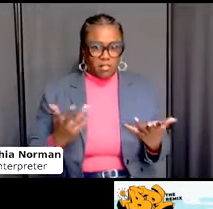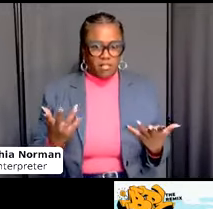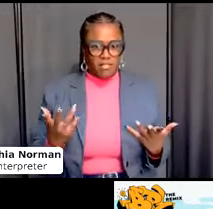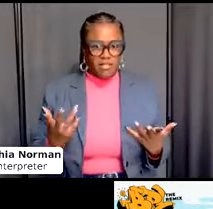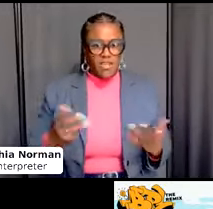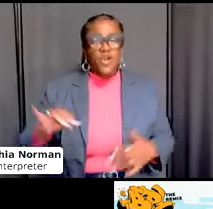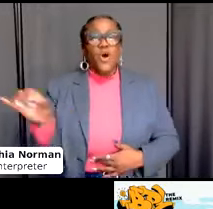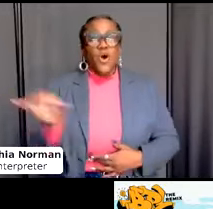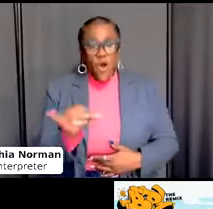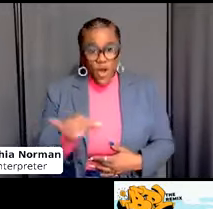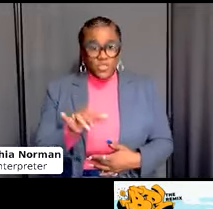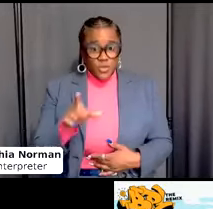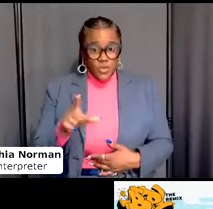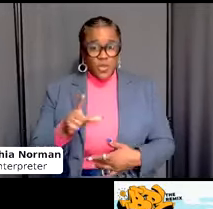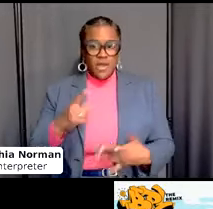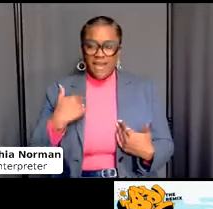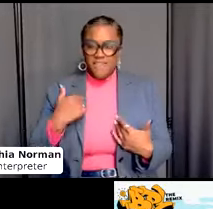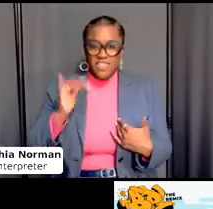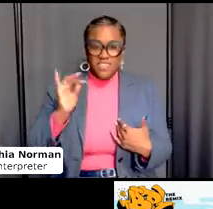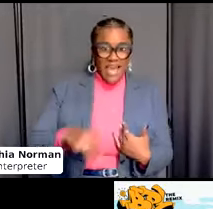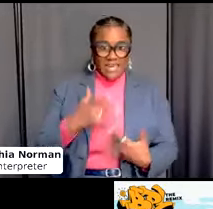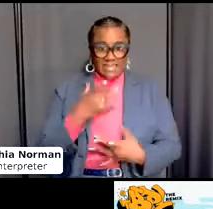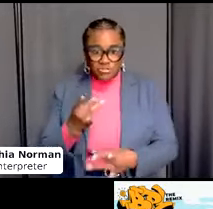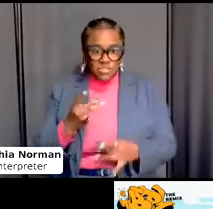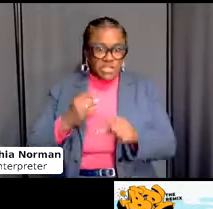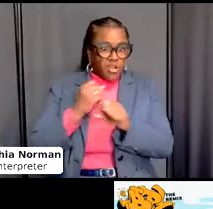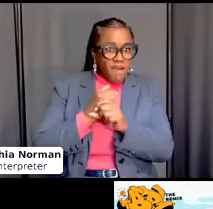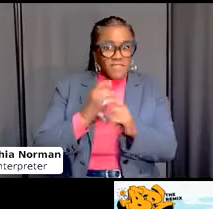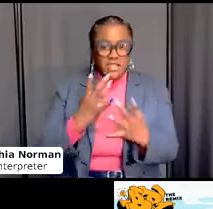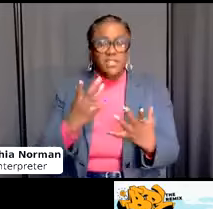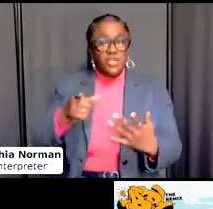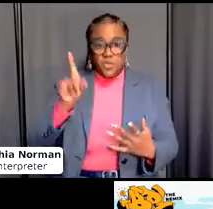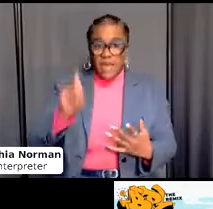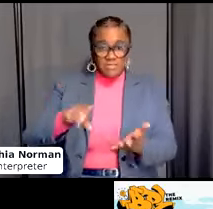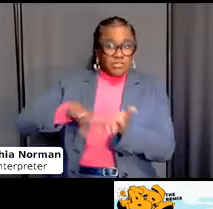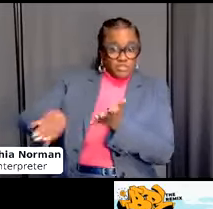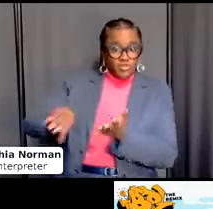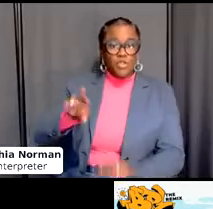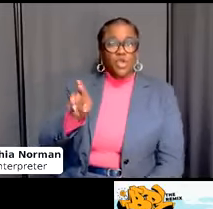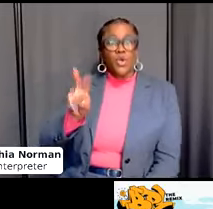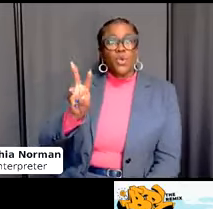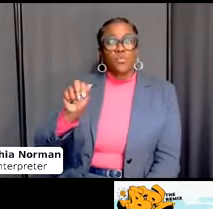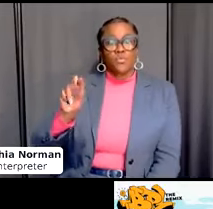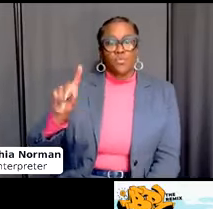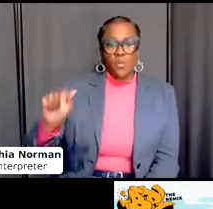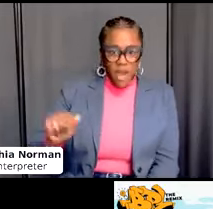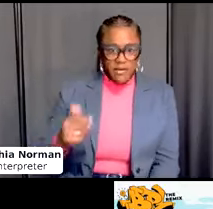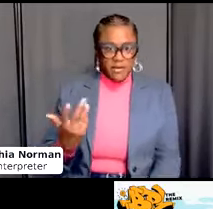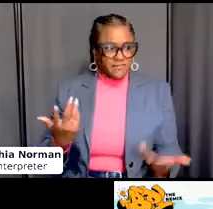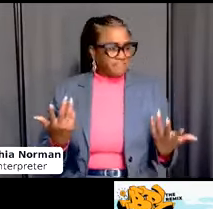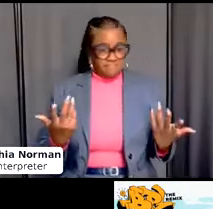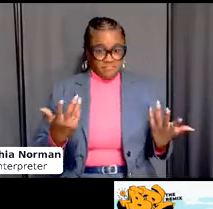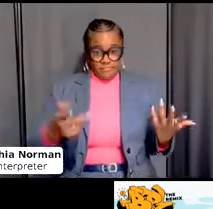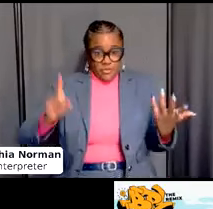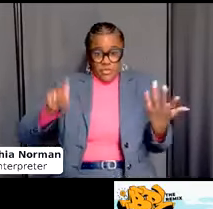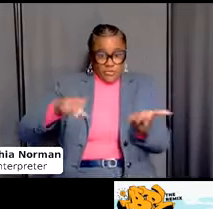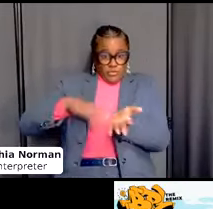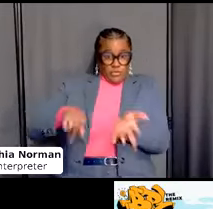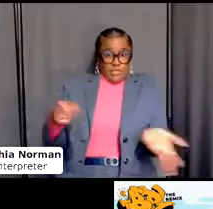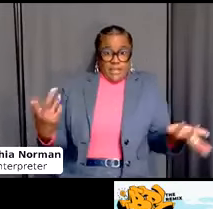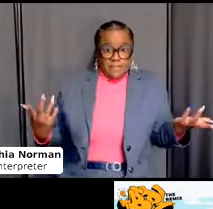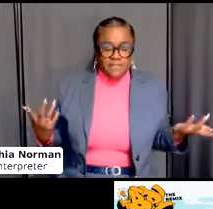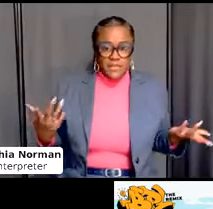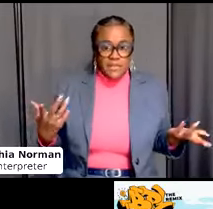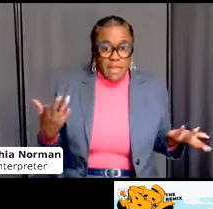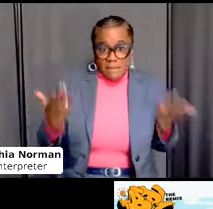a conflict of interest, have to exclude countries like Rwanda in your, you just have to. I mean, they just have to, unless they